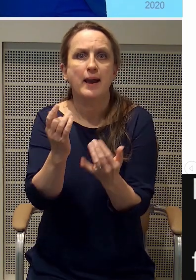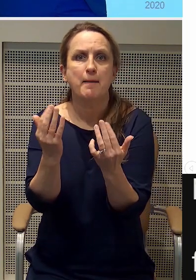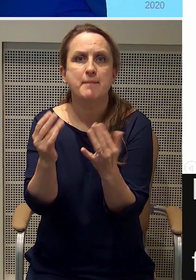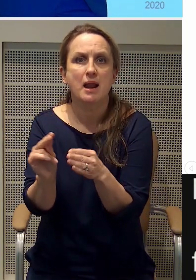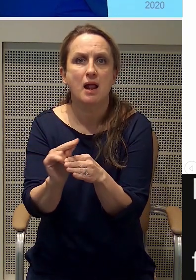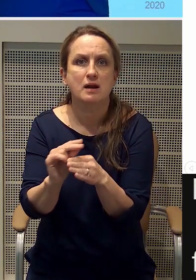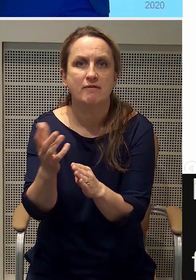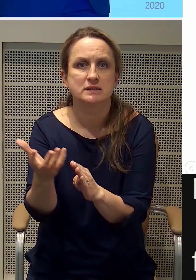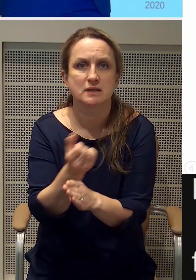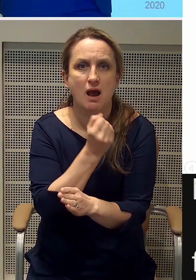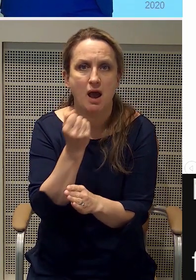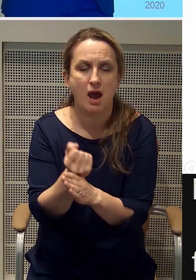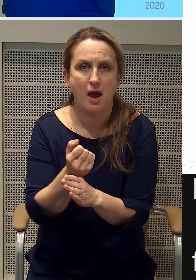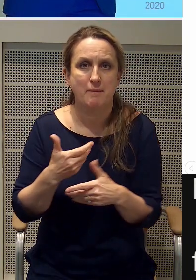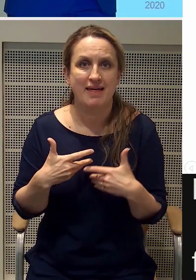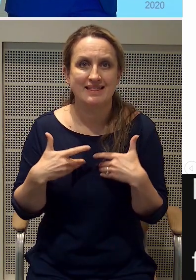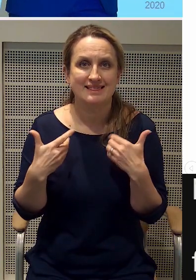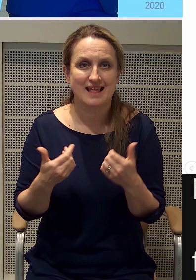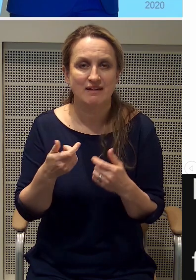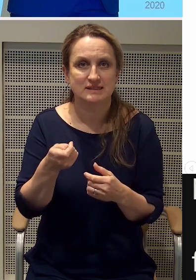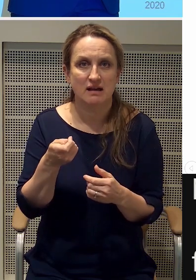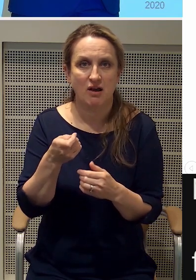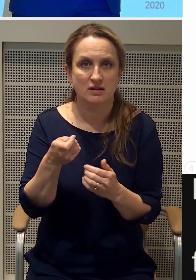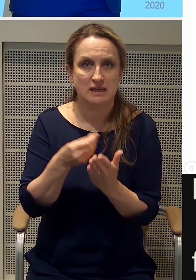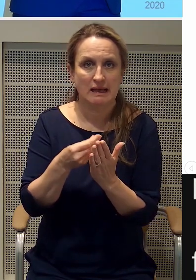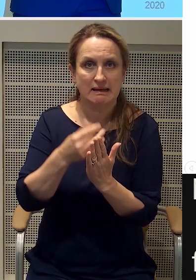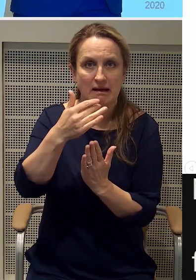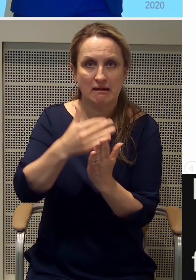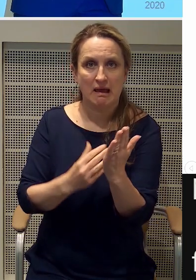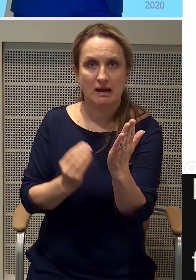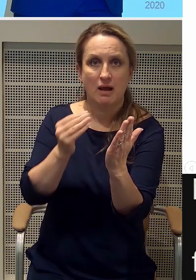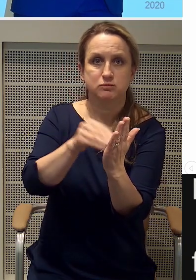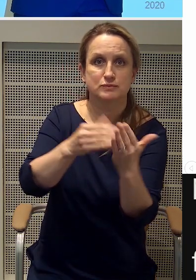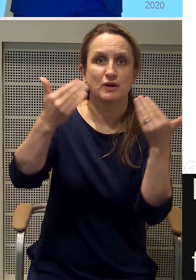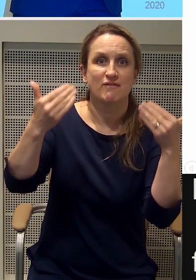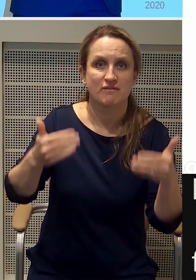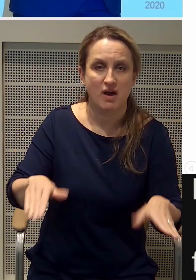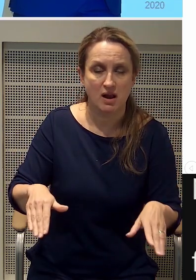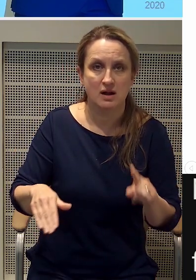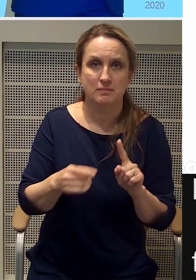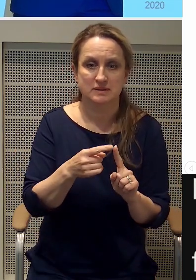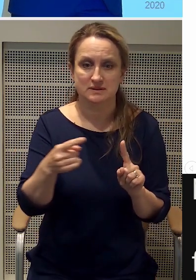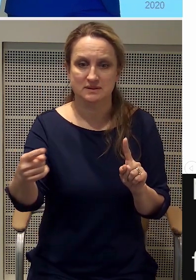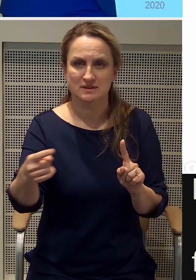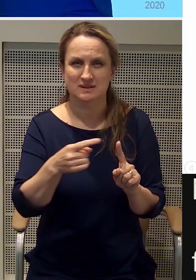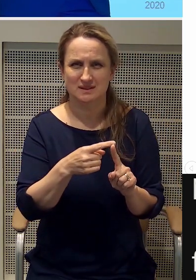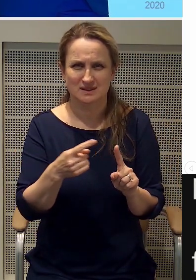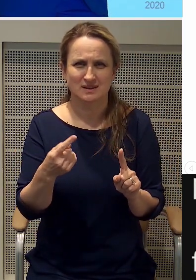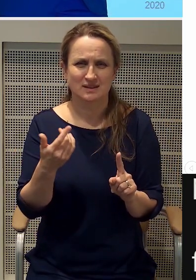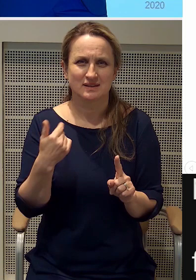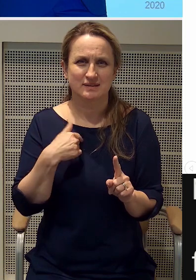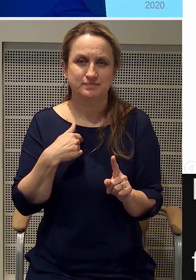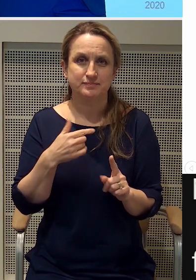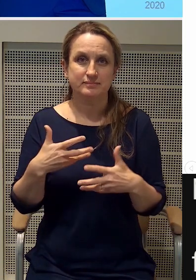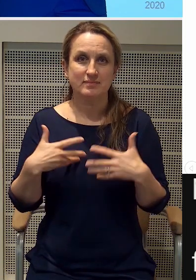a bridge between the patient who needs treatment today and the moment when their medicine